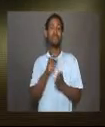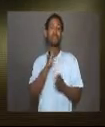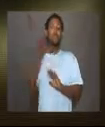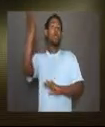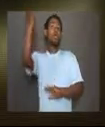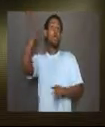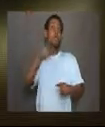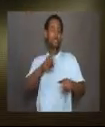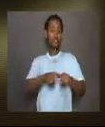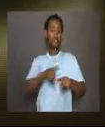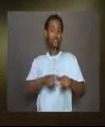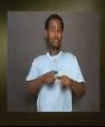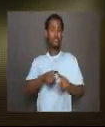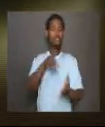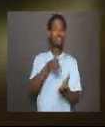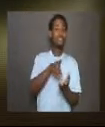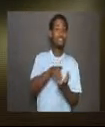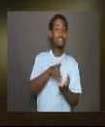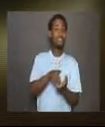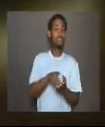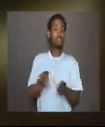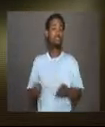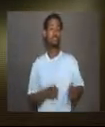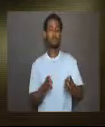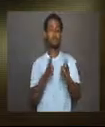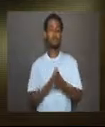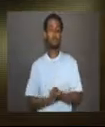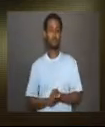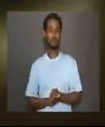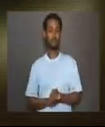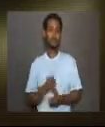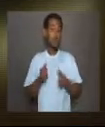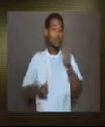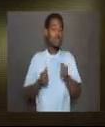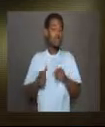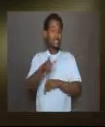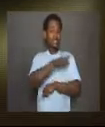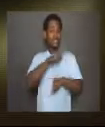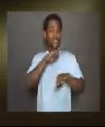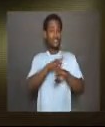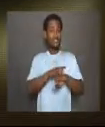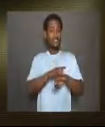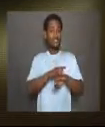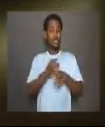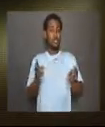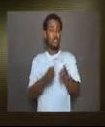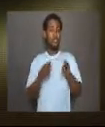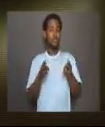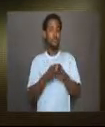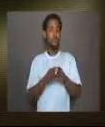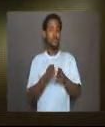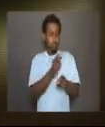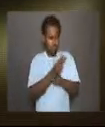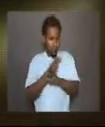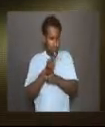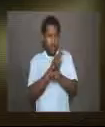ancient Greek city-state system, in which the citizens would assemble to control the